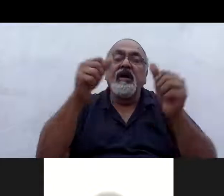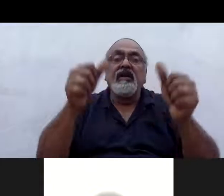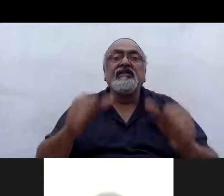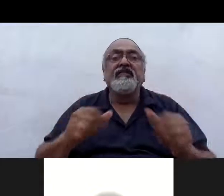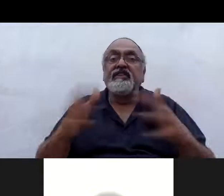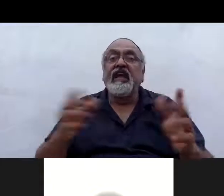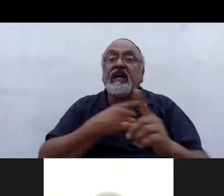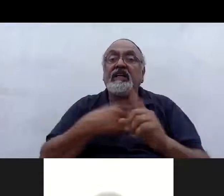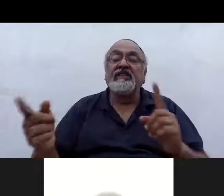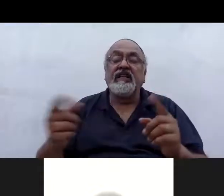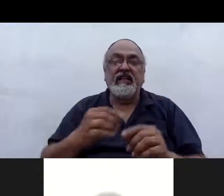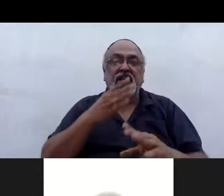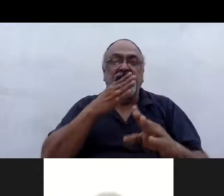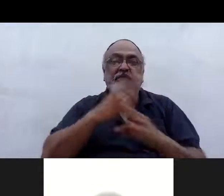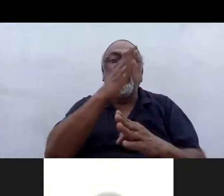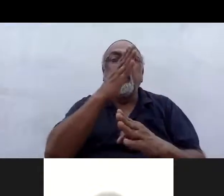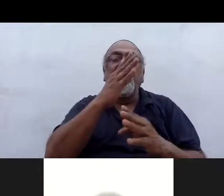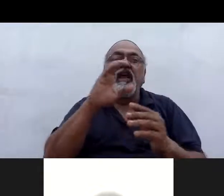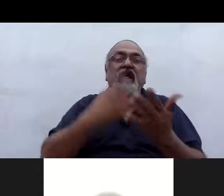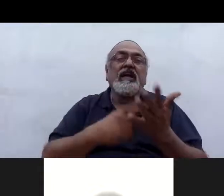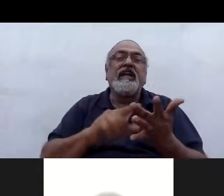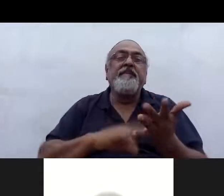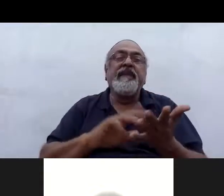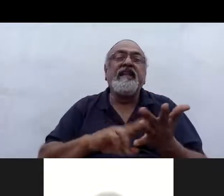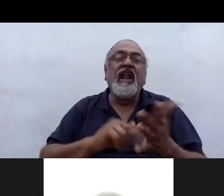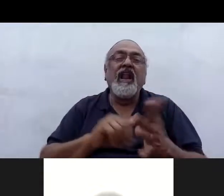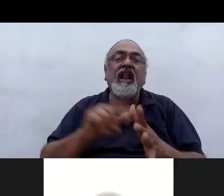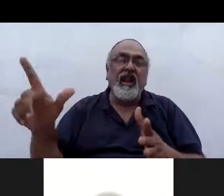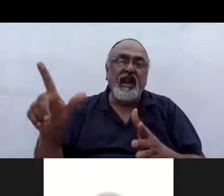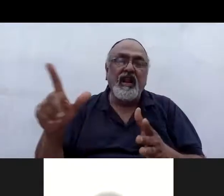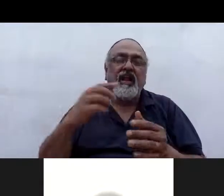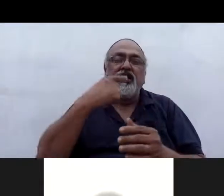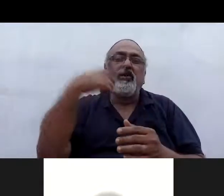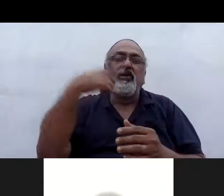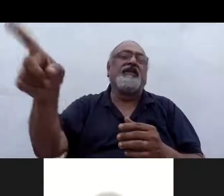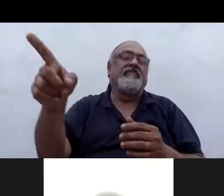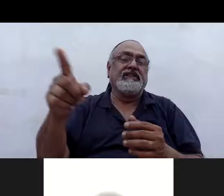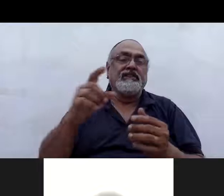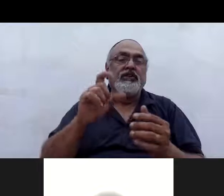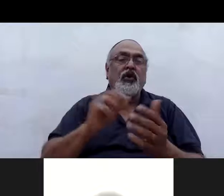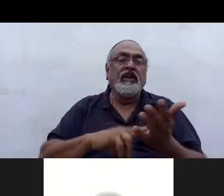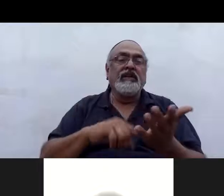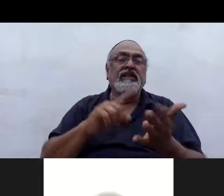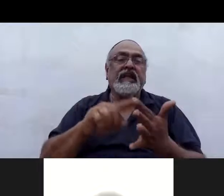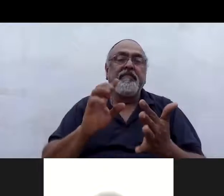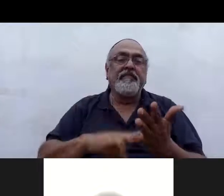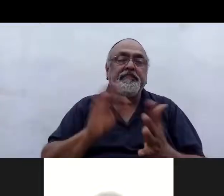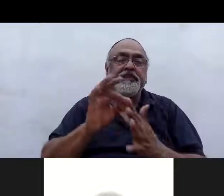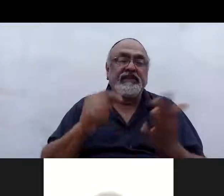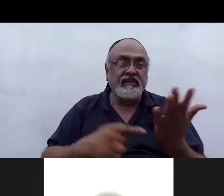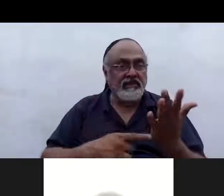for criminal contempt. So in such case, the introduction of your case